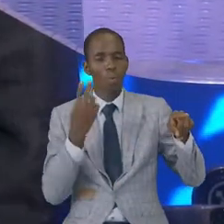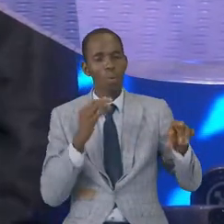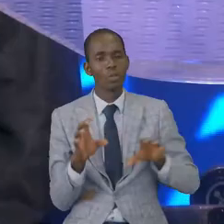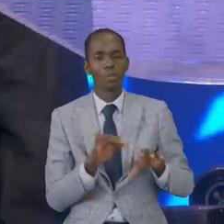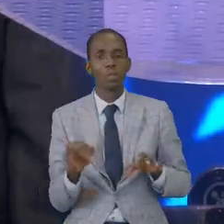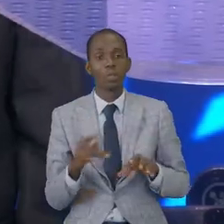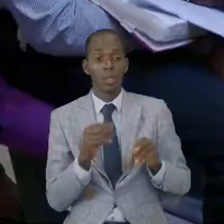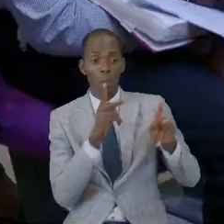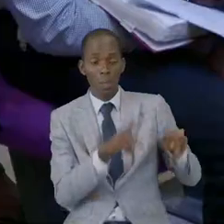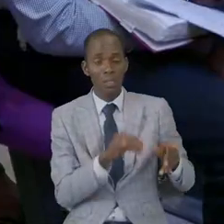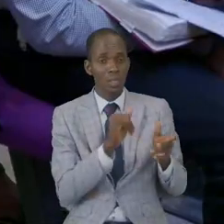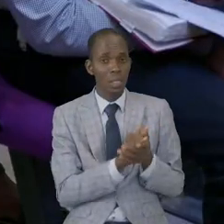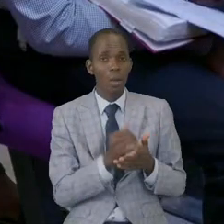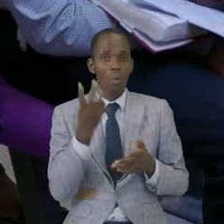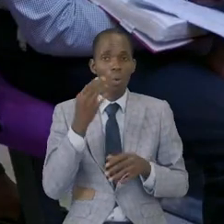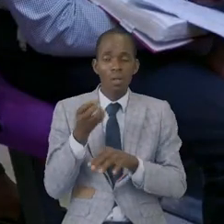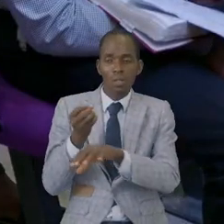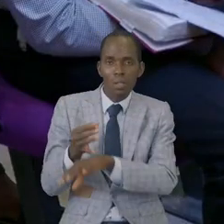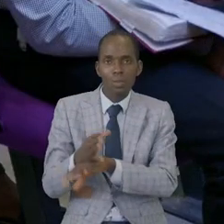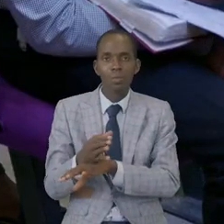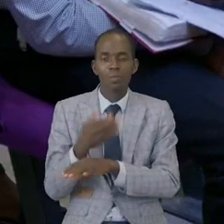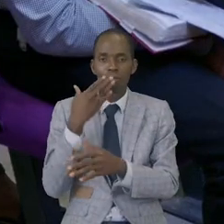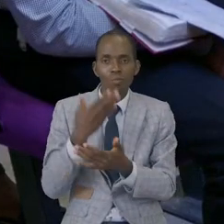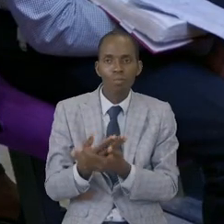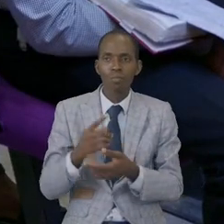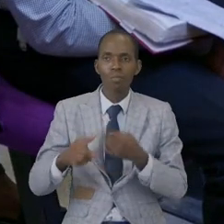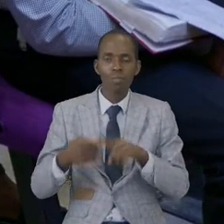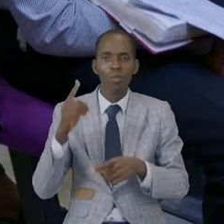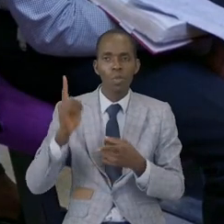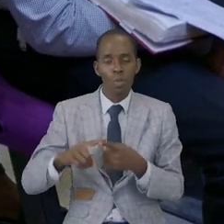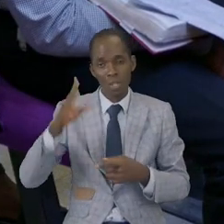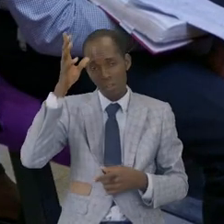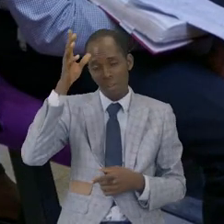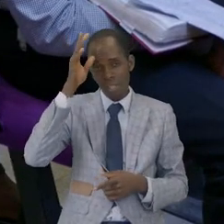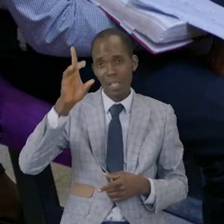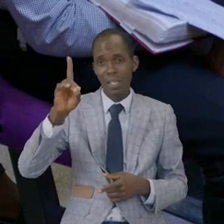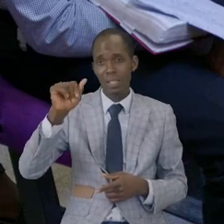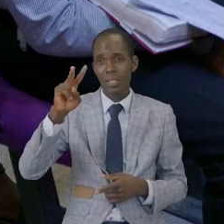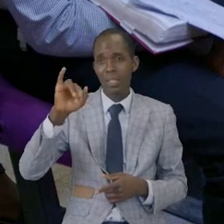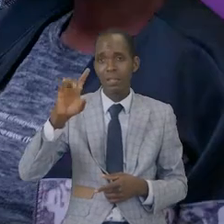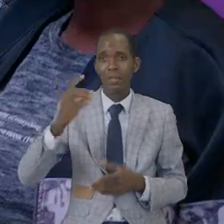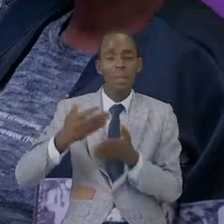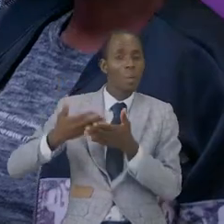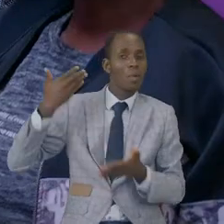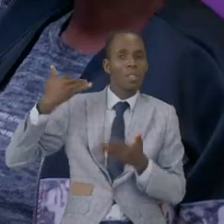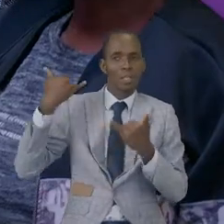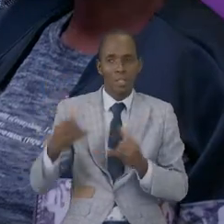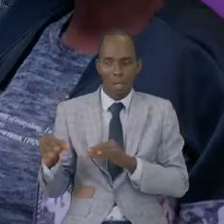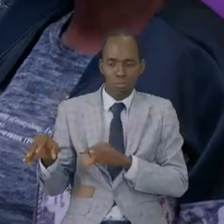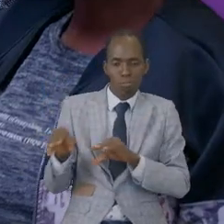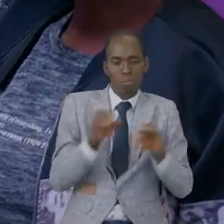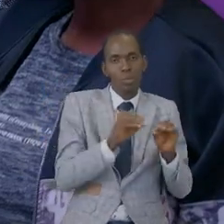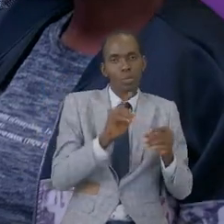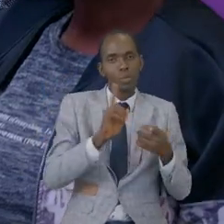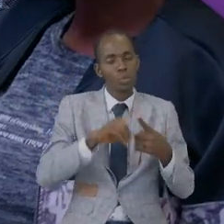that was a guide, a counselor, a friend to the father before, now shifted to Absalom, who wanted